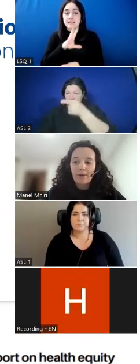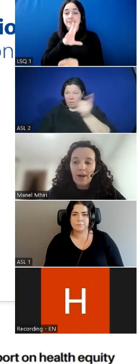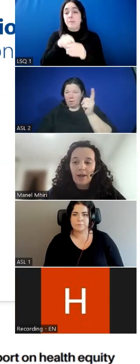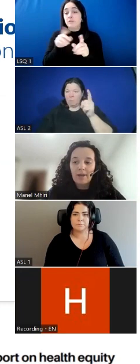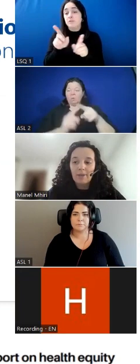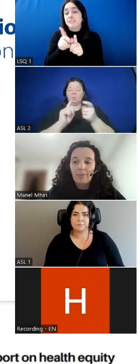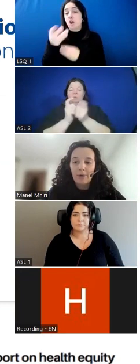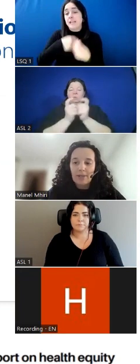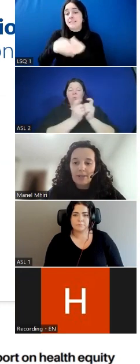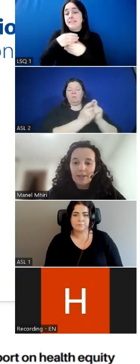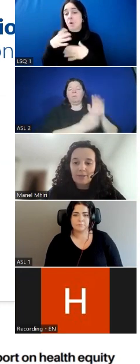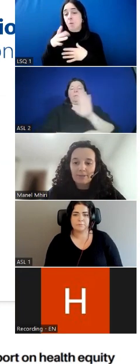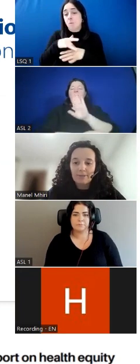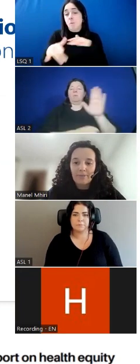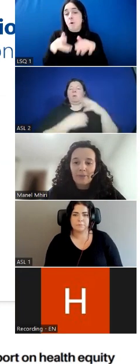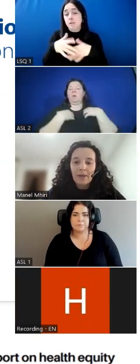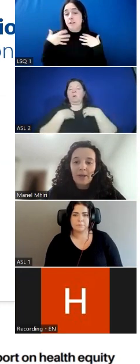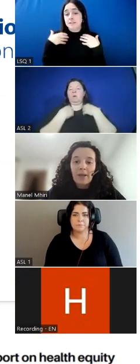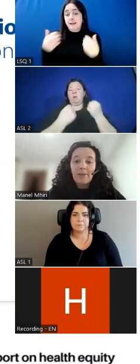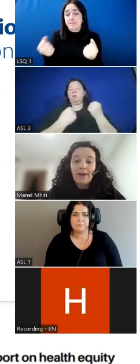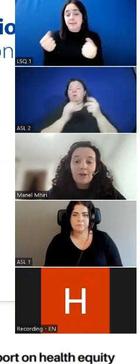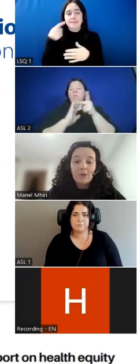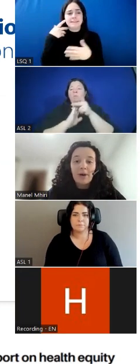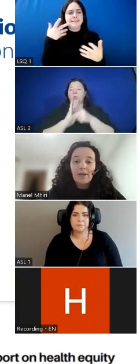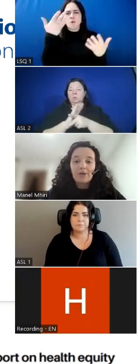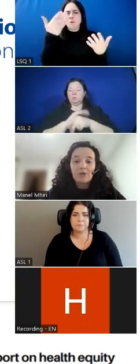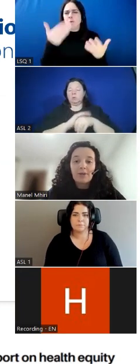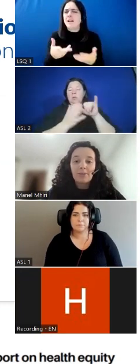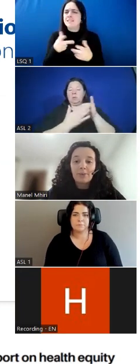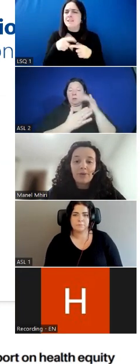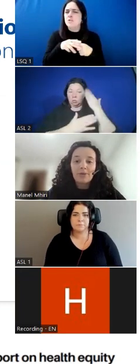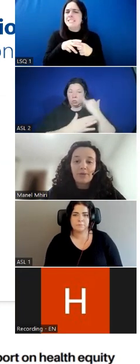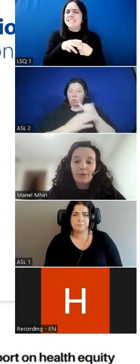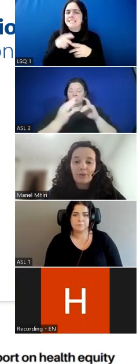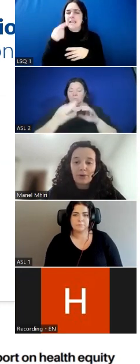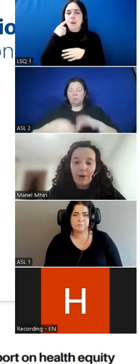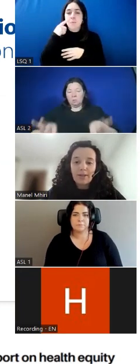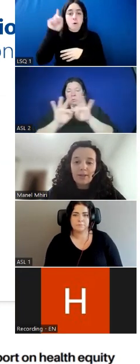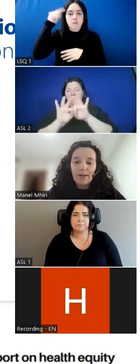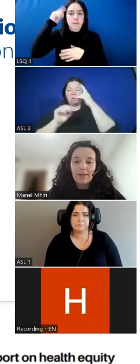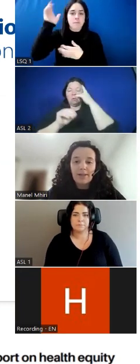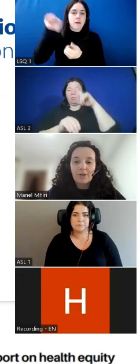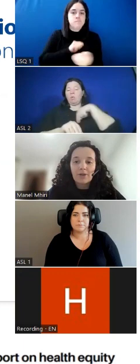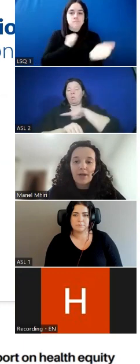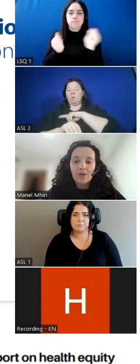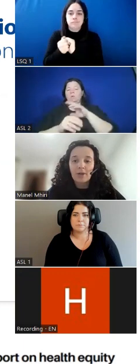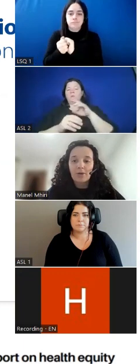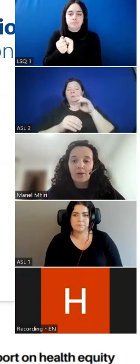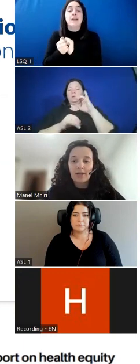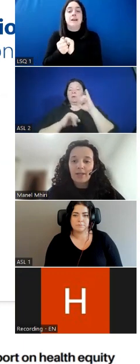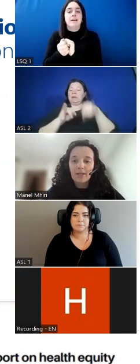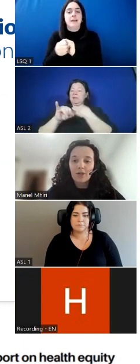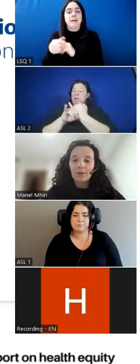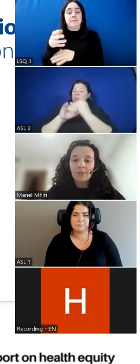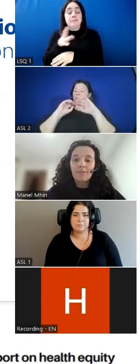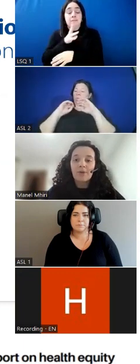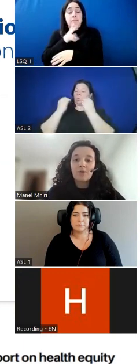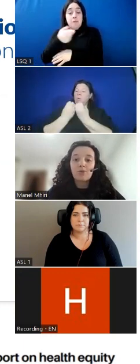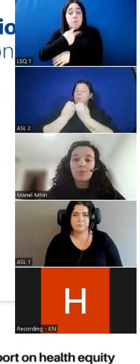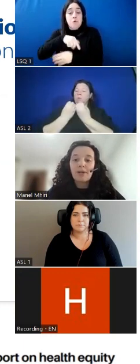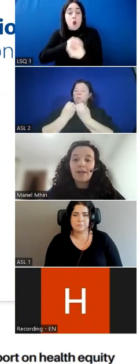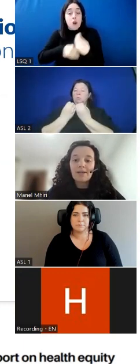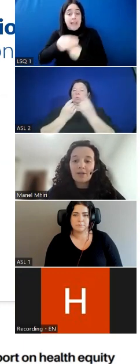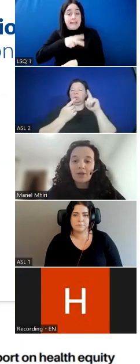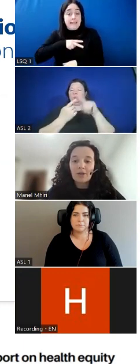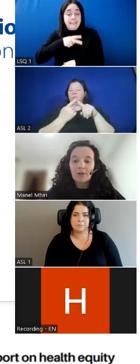reform their health policies. That's why it was important for us as an international organization